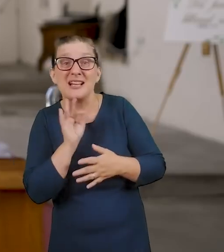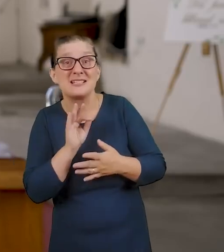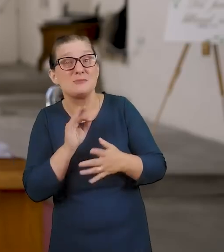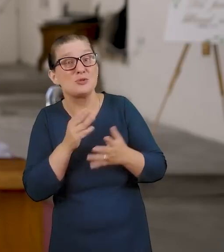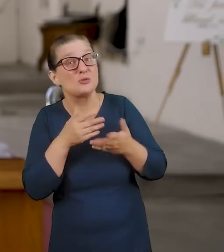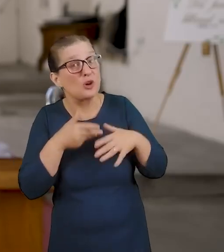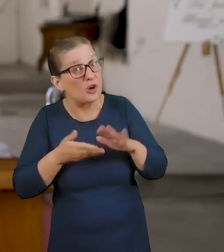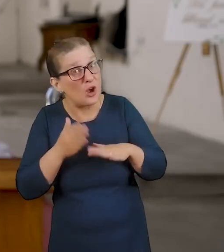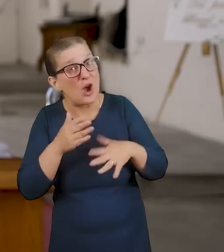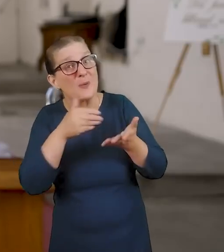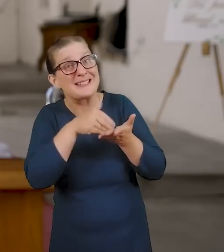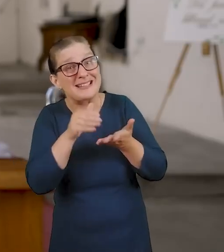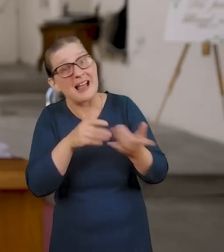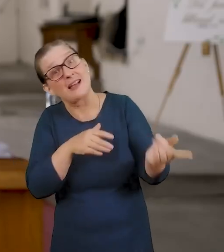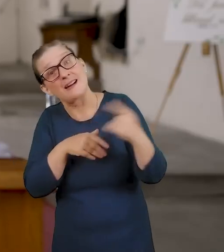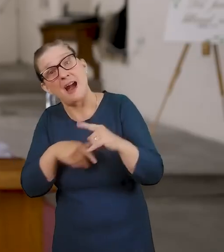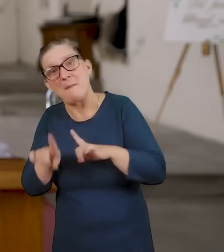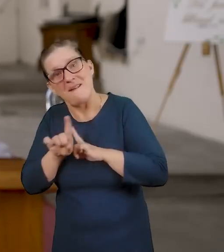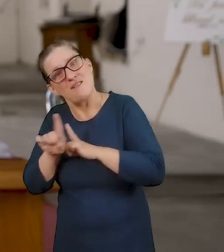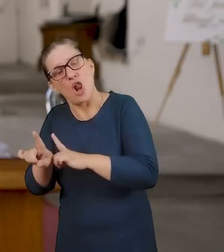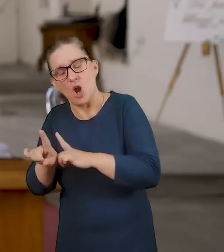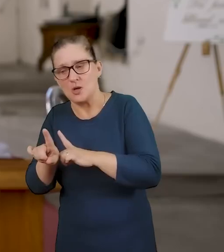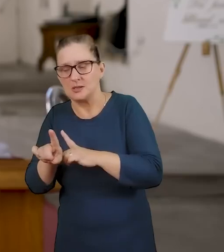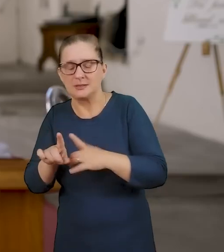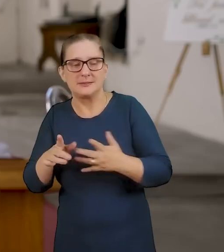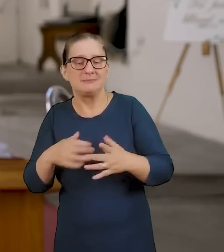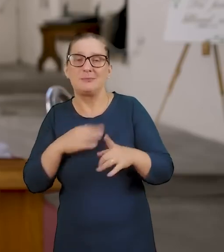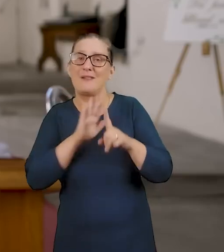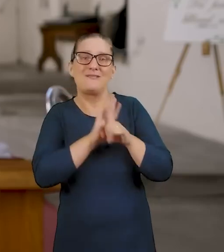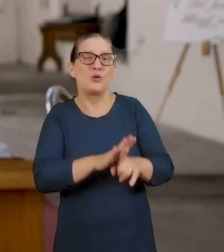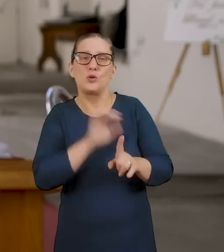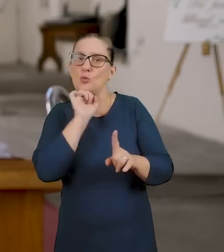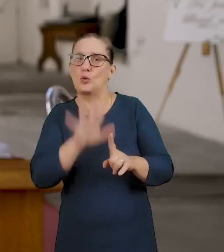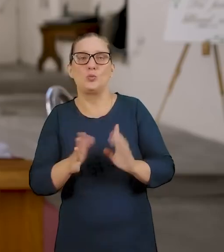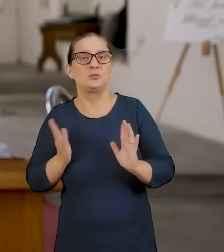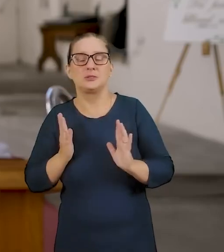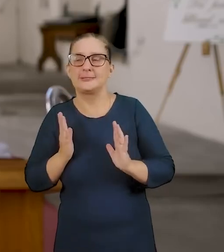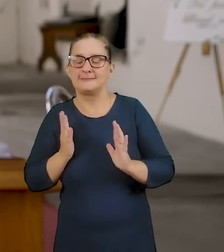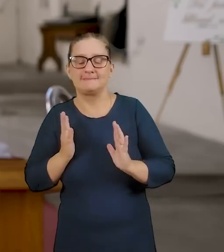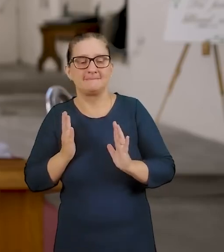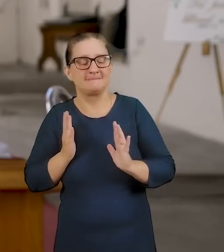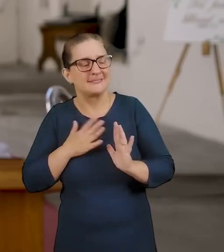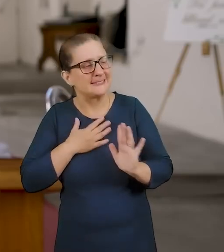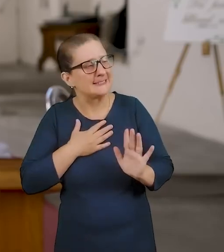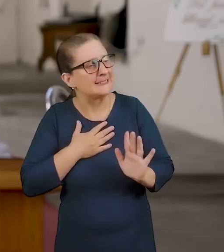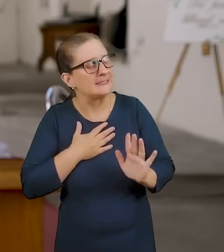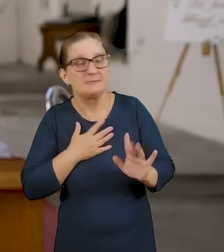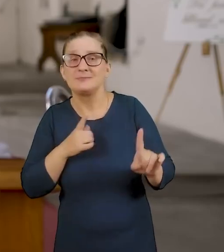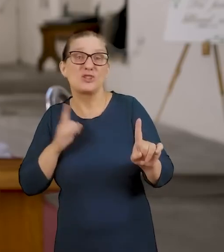go, sell, give, come, follow. But he's not pushy and won't force